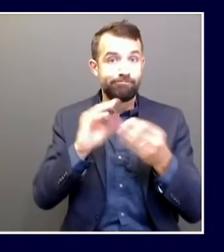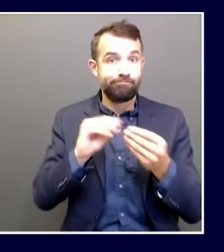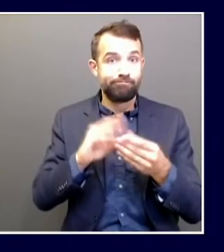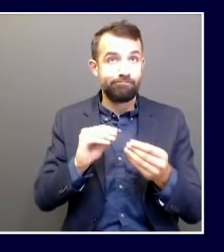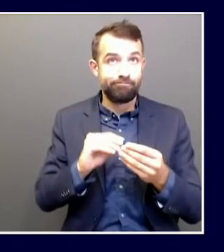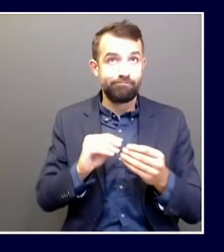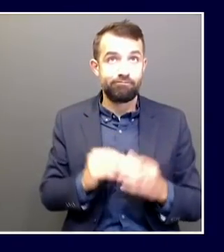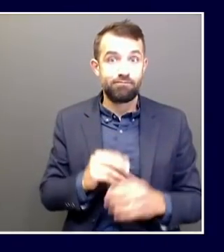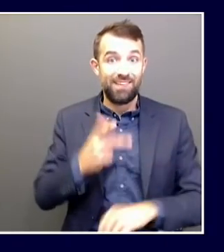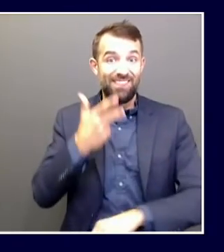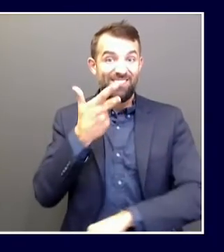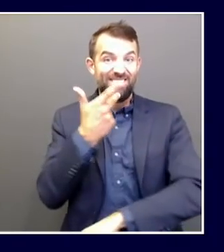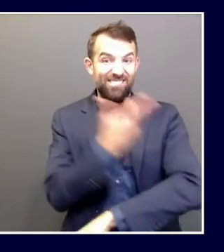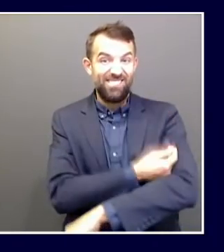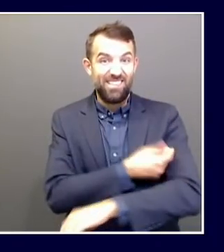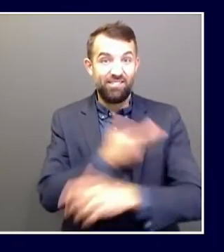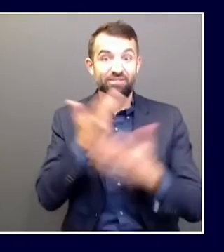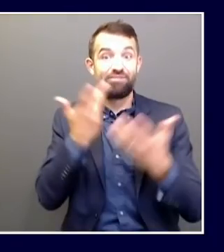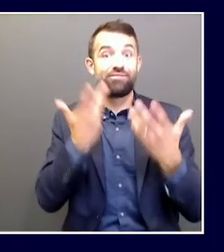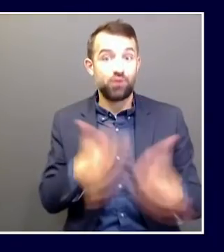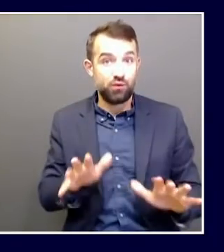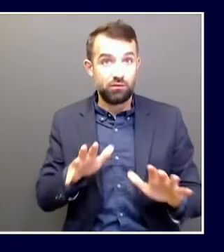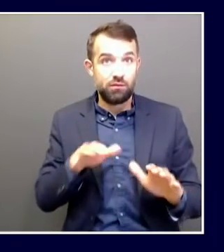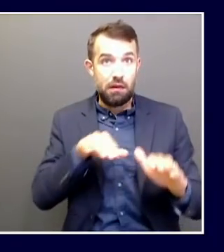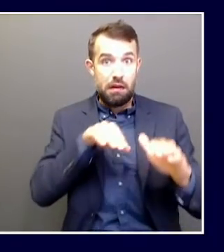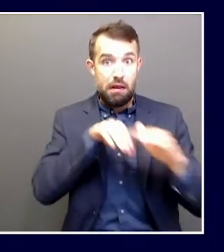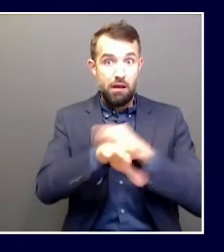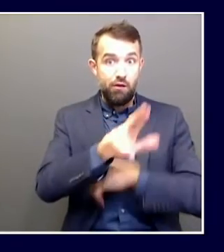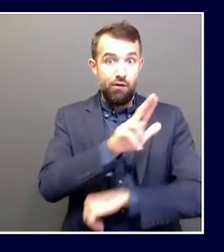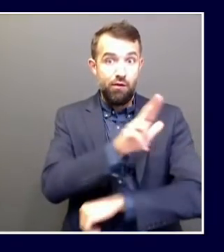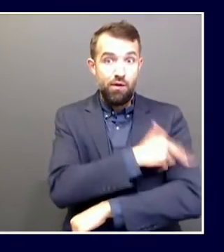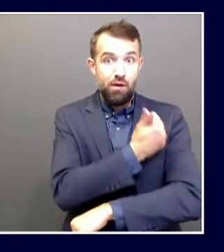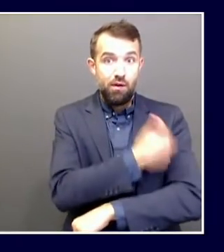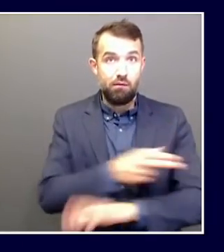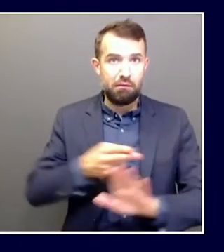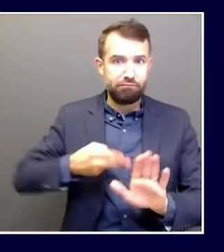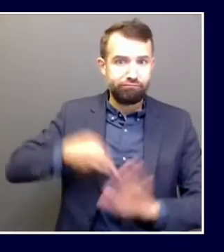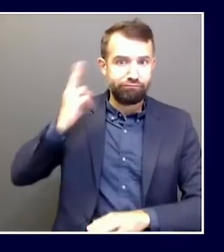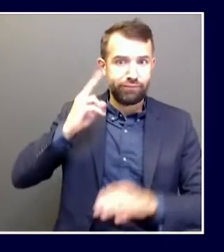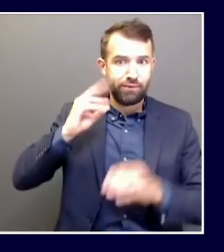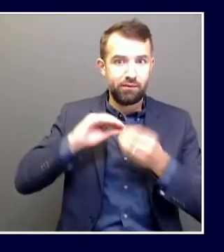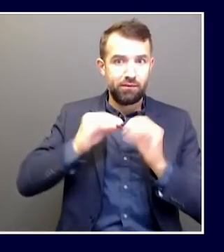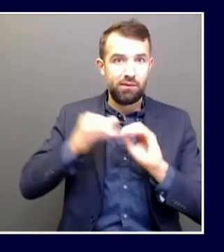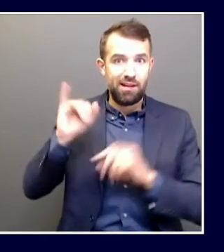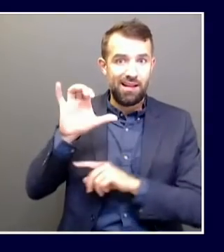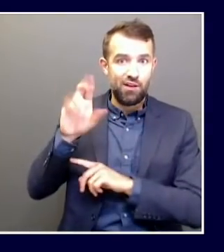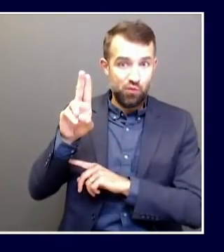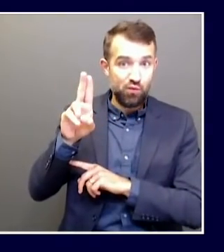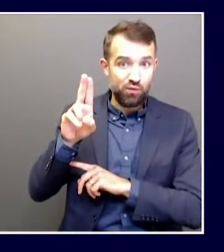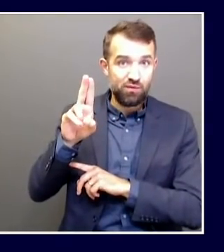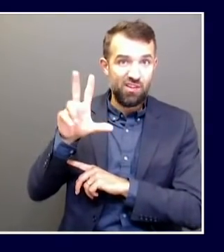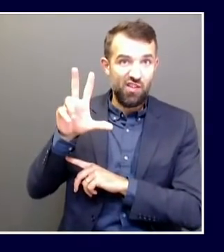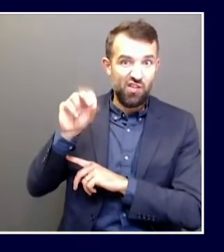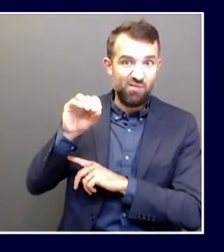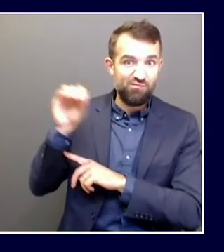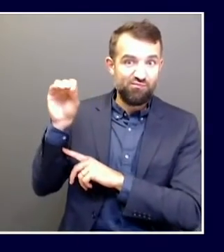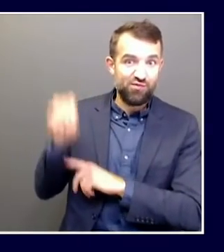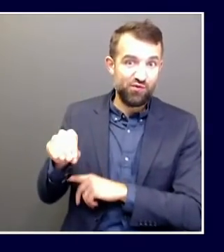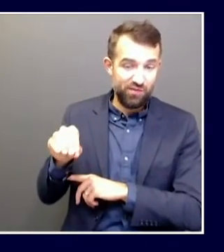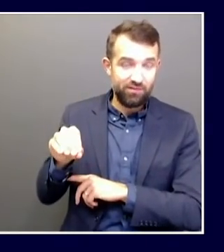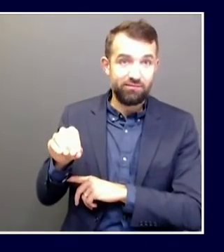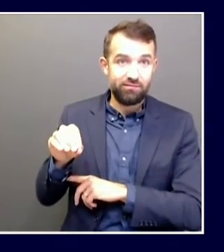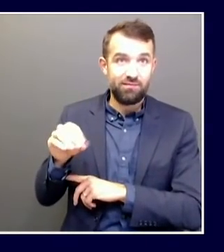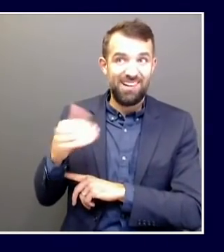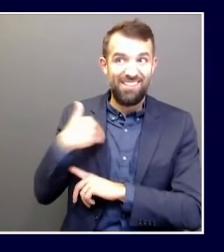about 30% of all patients in the ICU. These numbers are much higher than they were a few weeks ago. Has the Maine CDC noticed this